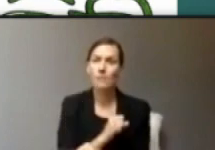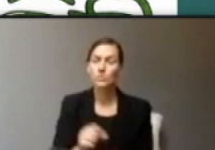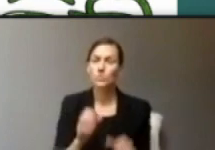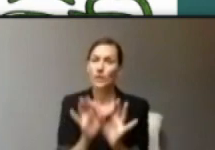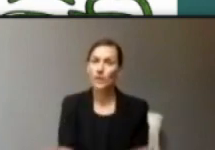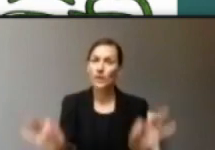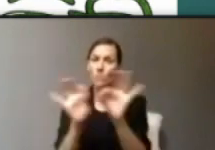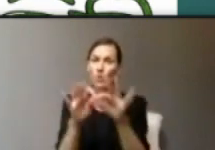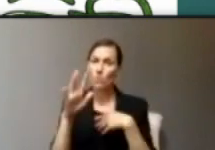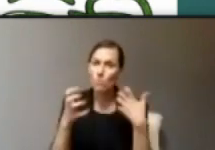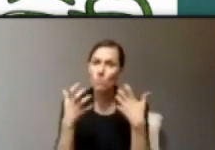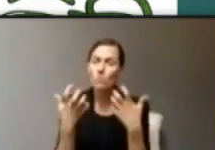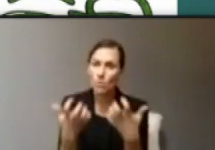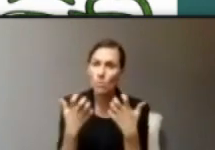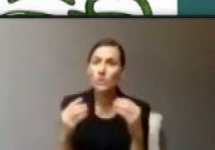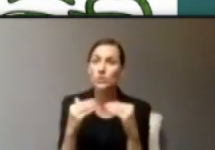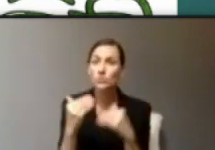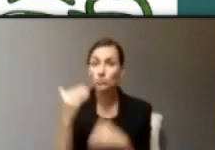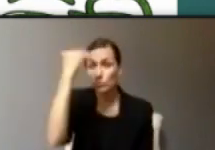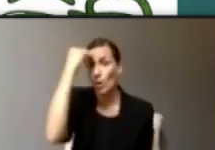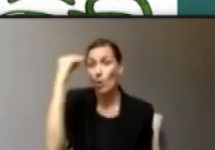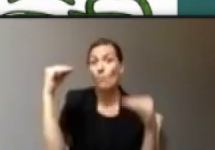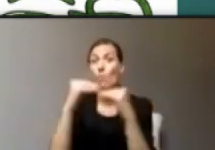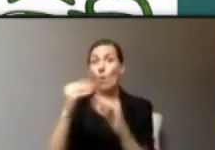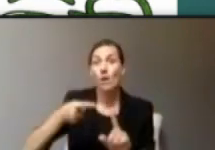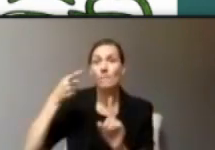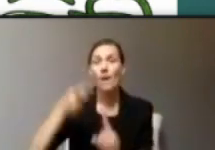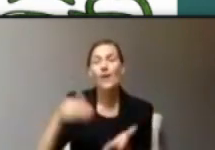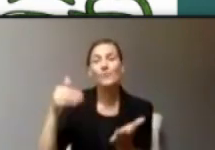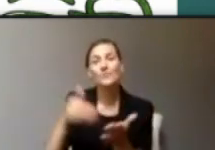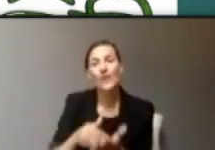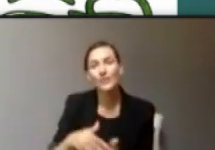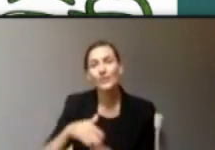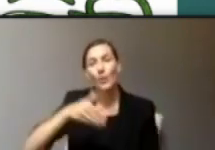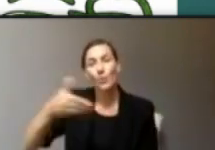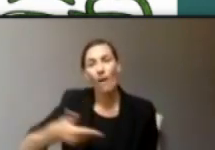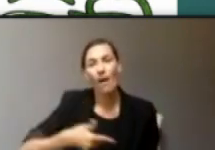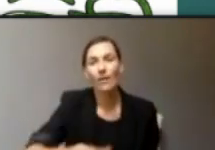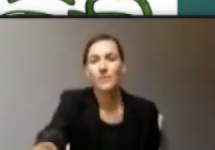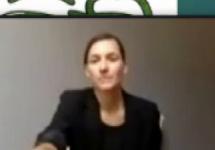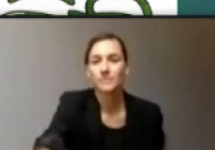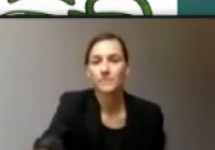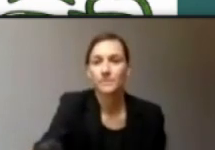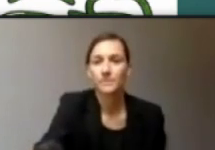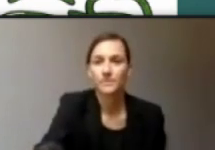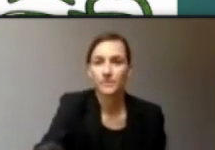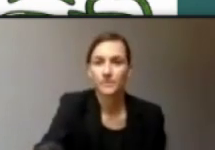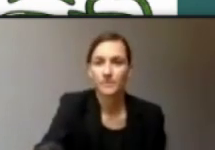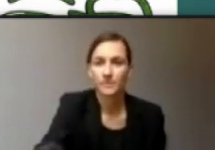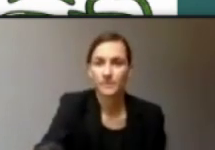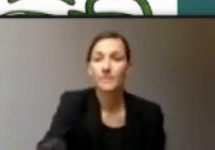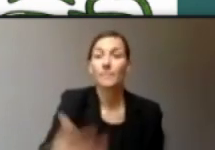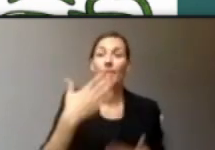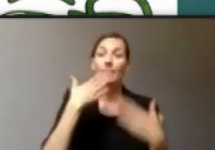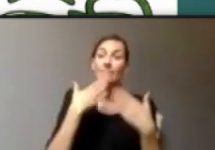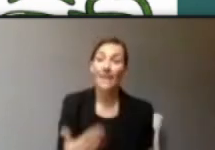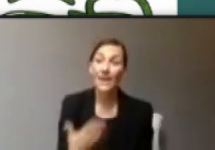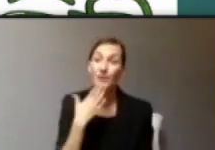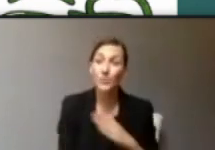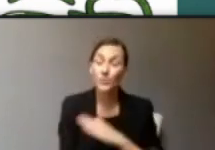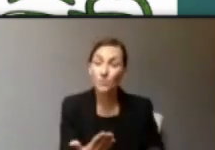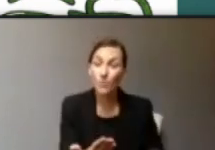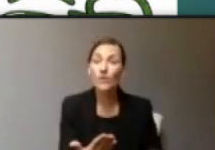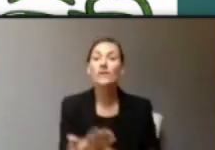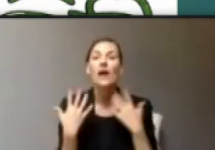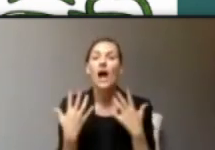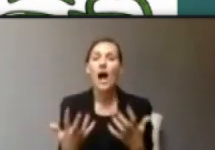all wanting to hear more about. Dr. Norholm, welcome. Thank you. Good morning, everybody. So